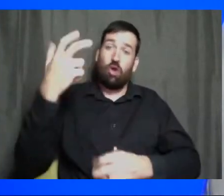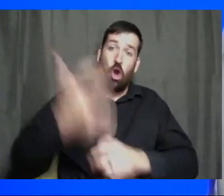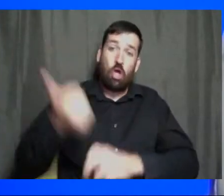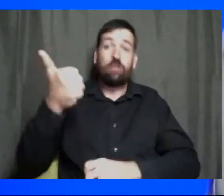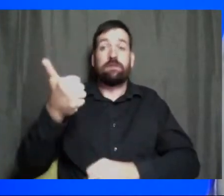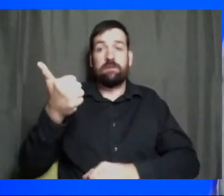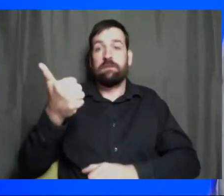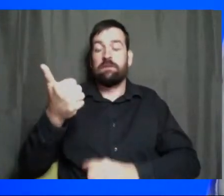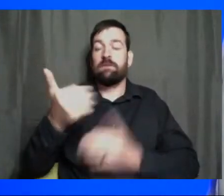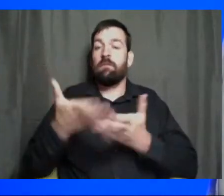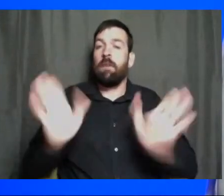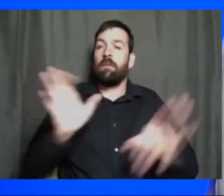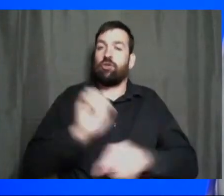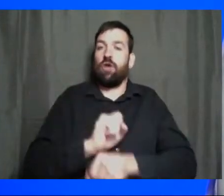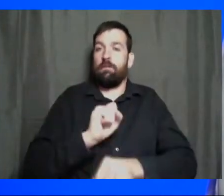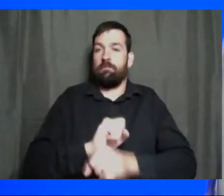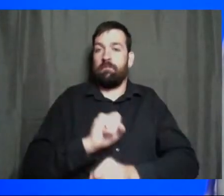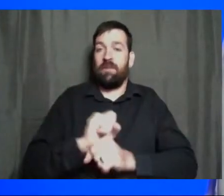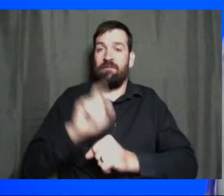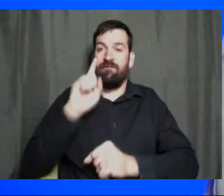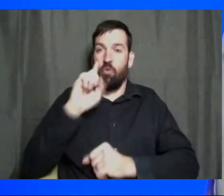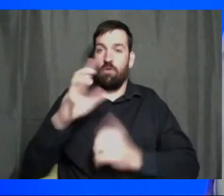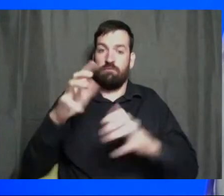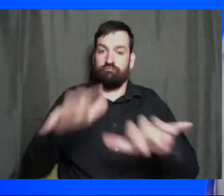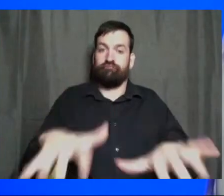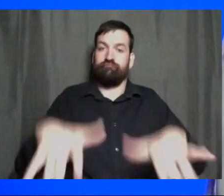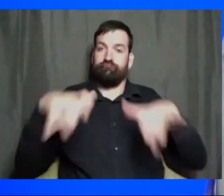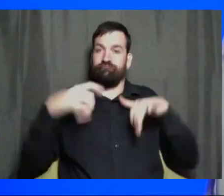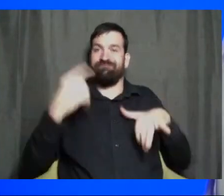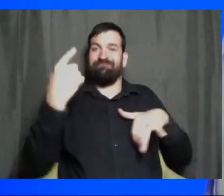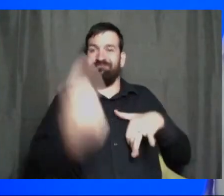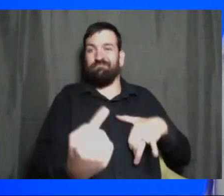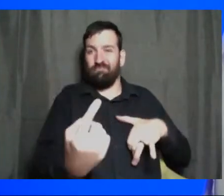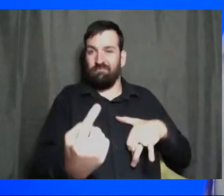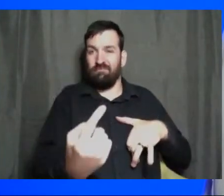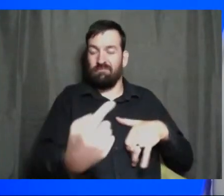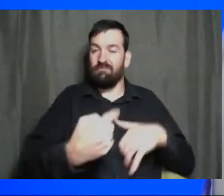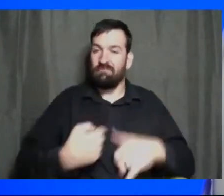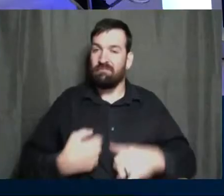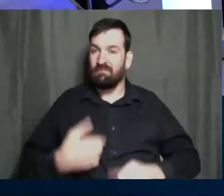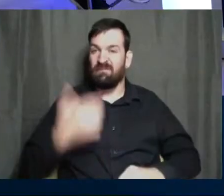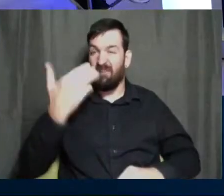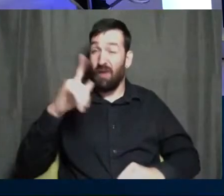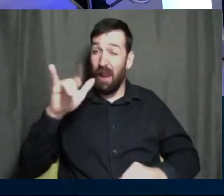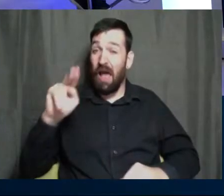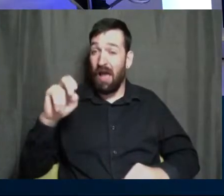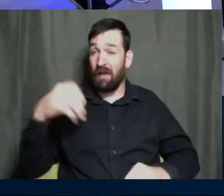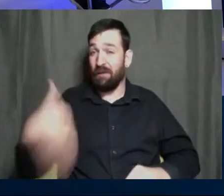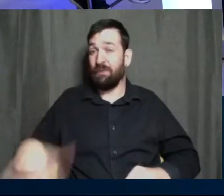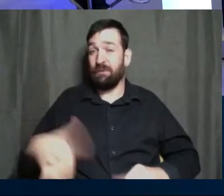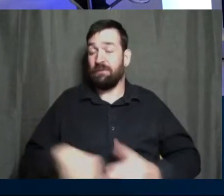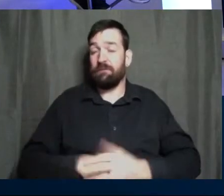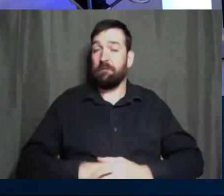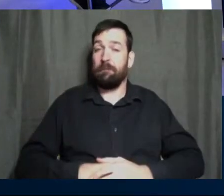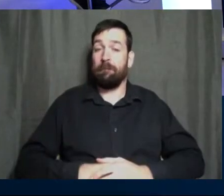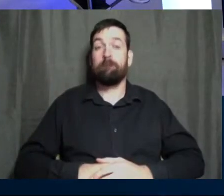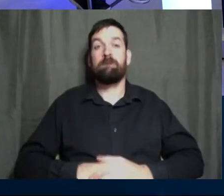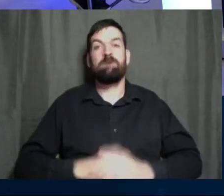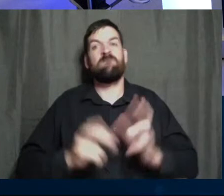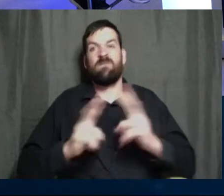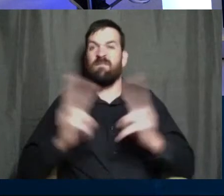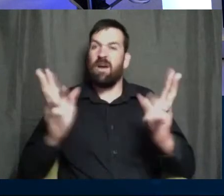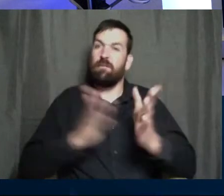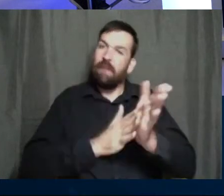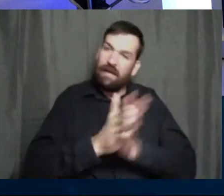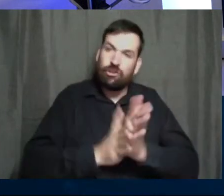as facing the public. That is the front line where the battle is being fought. Well, and school you board have members. very passionate and angry parents, and